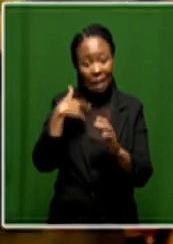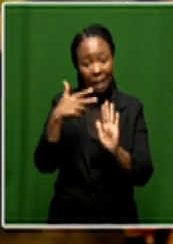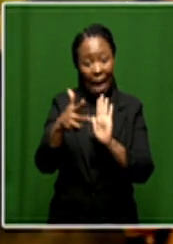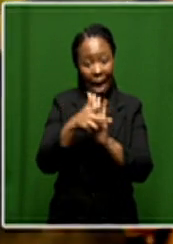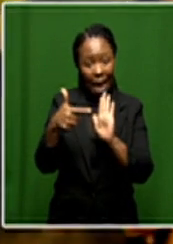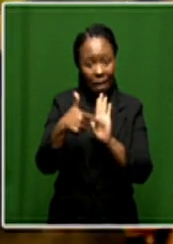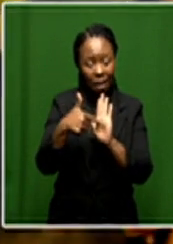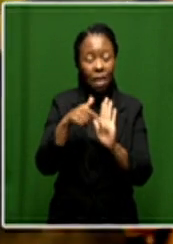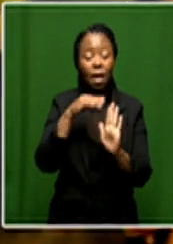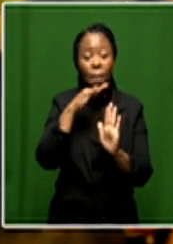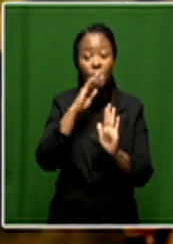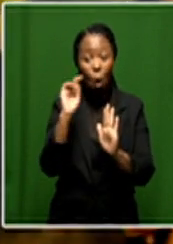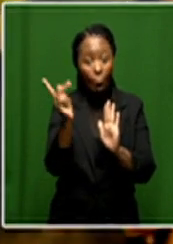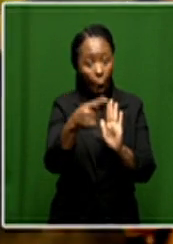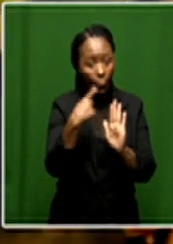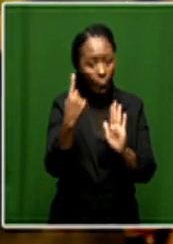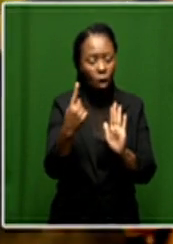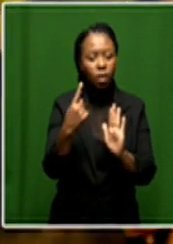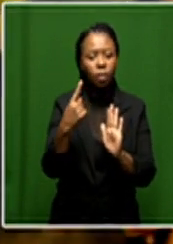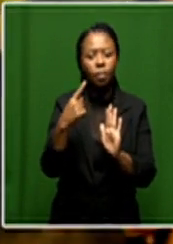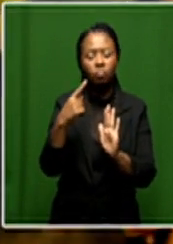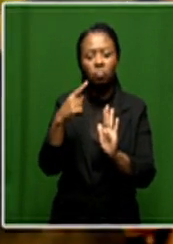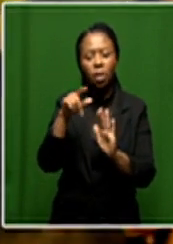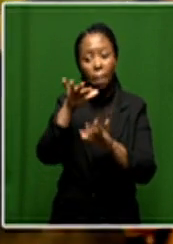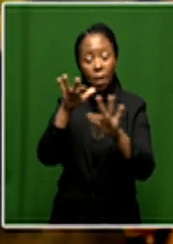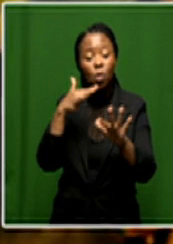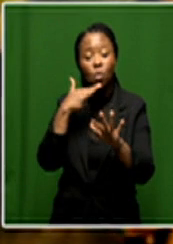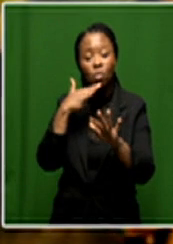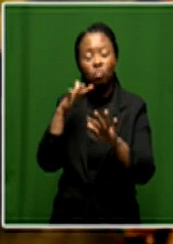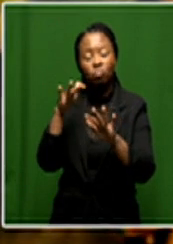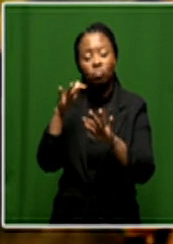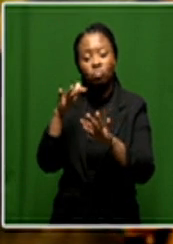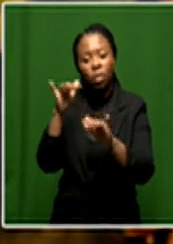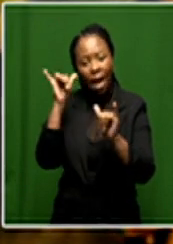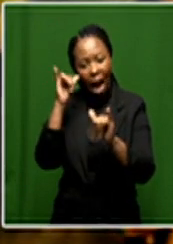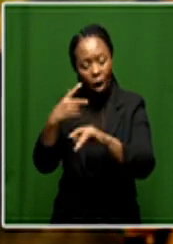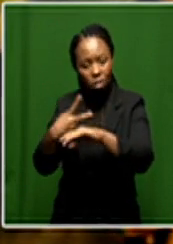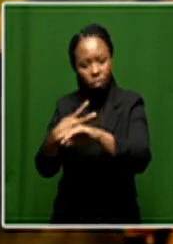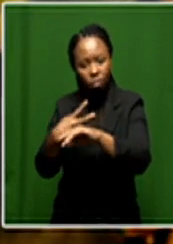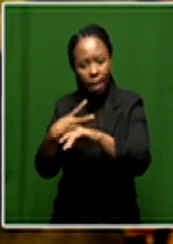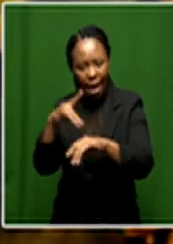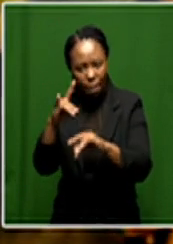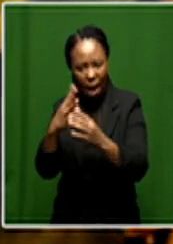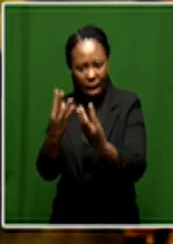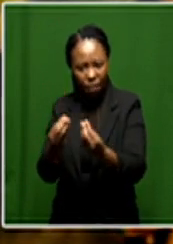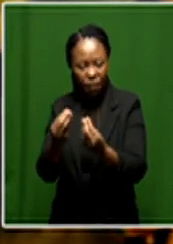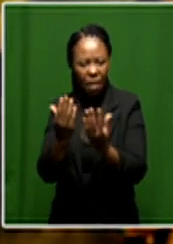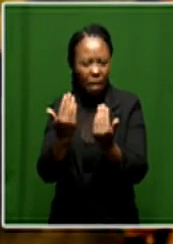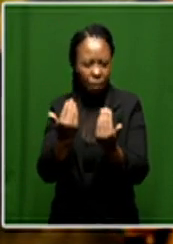farmers and veterinarians and paraveterinarians suspecting a